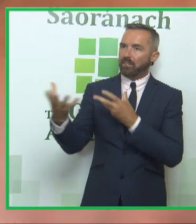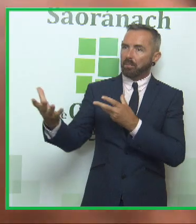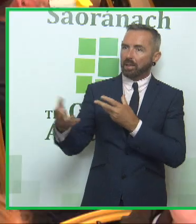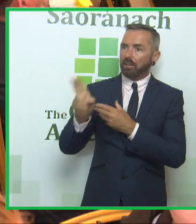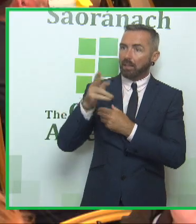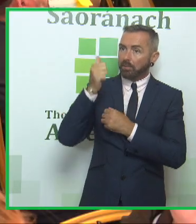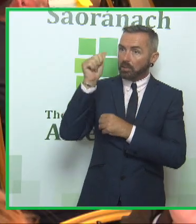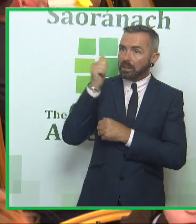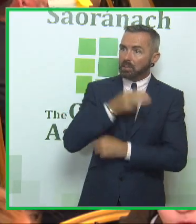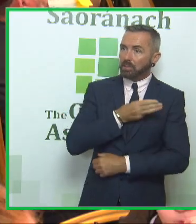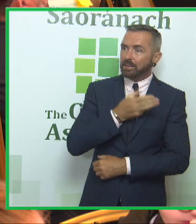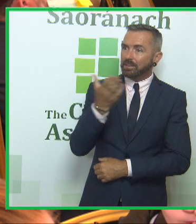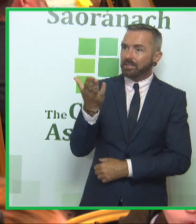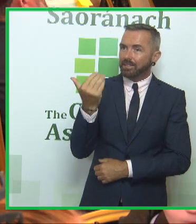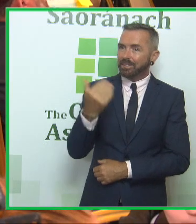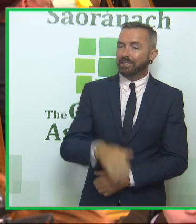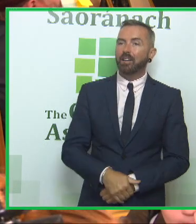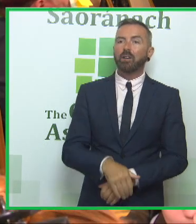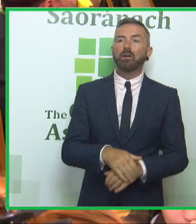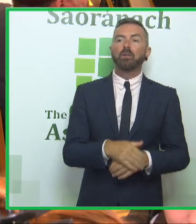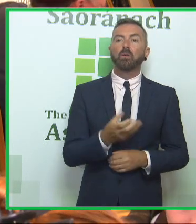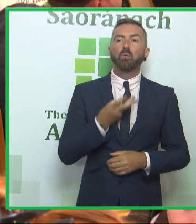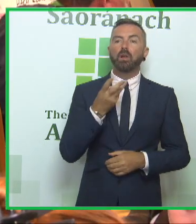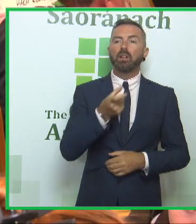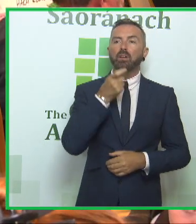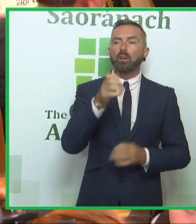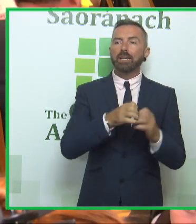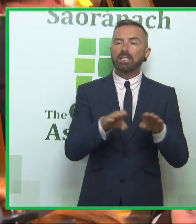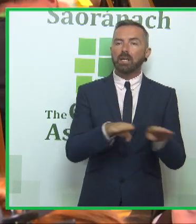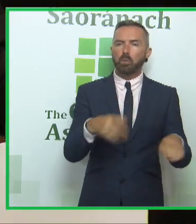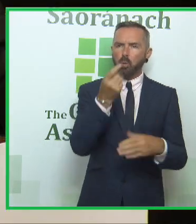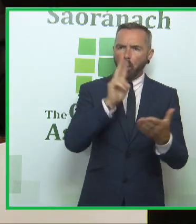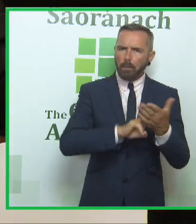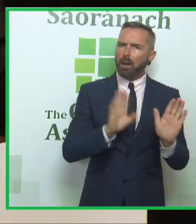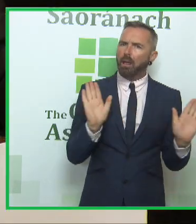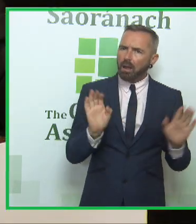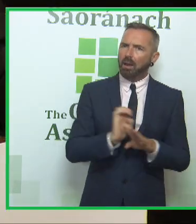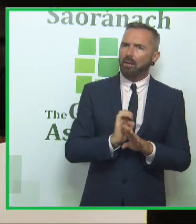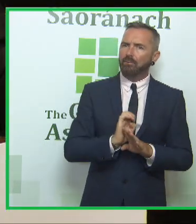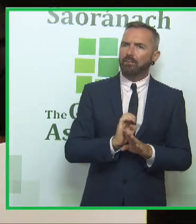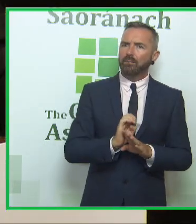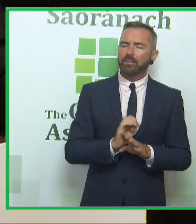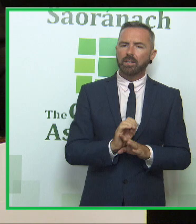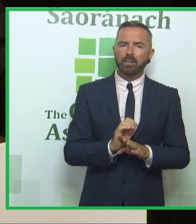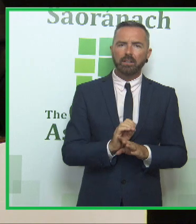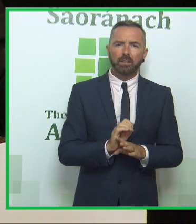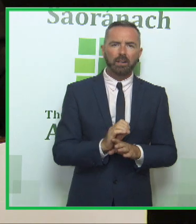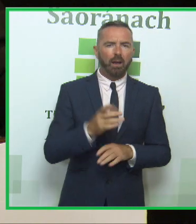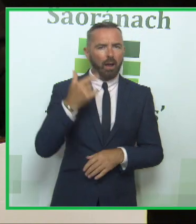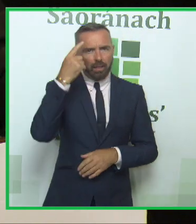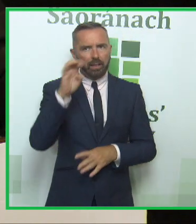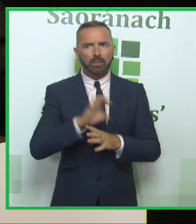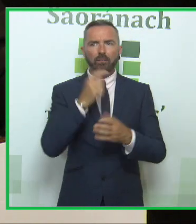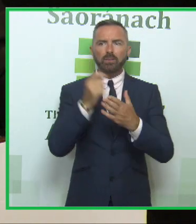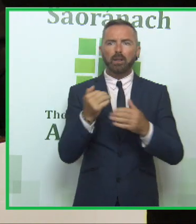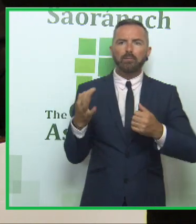Okay, I'm going to call on tables, and again, it's literally 1 minute. We've had, I think, more time to have at least an engaged